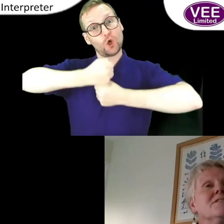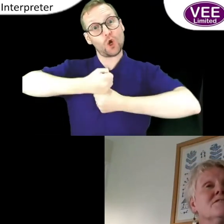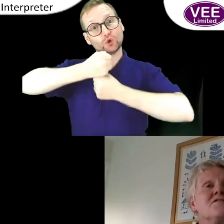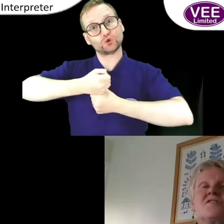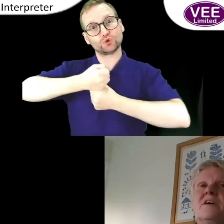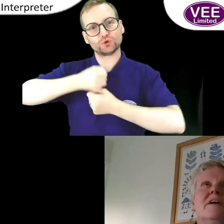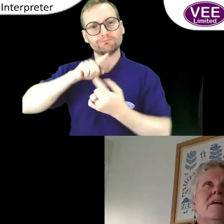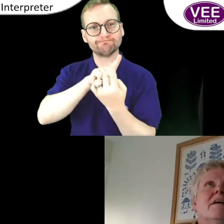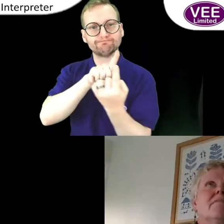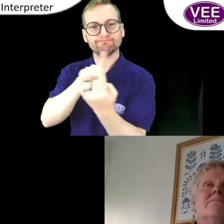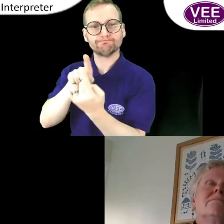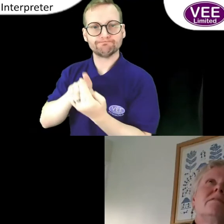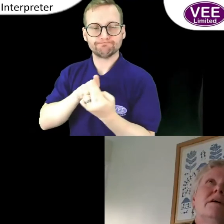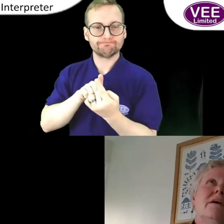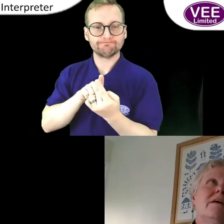And